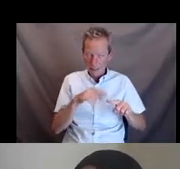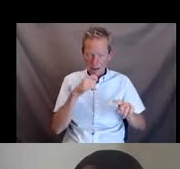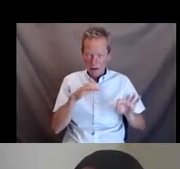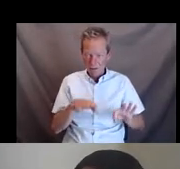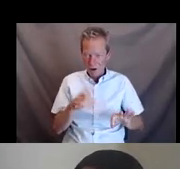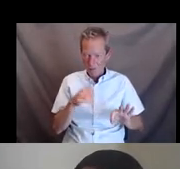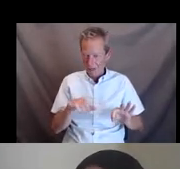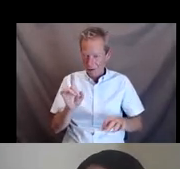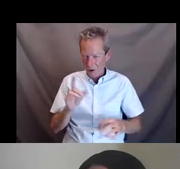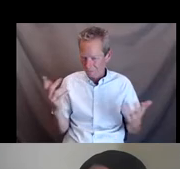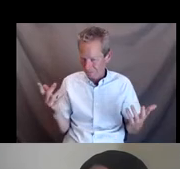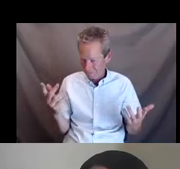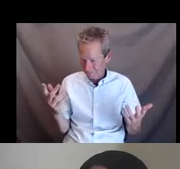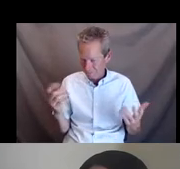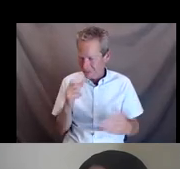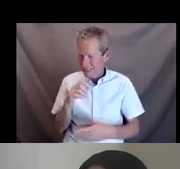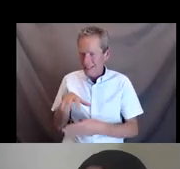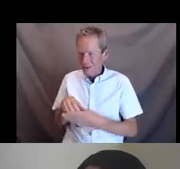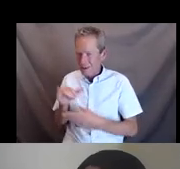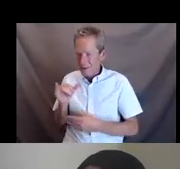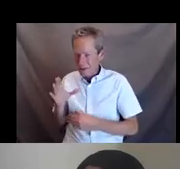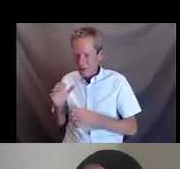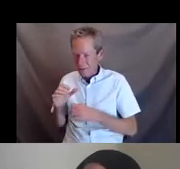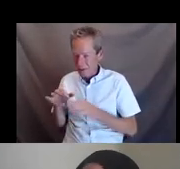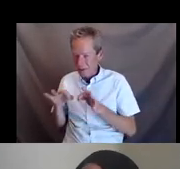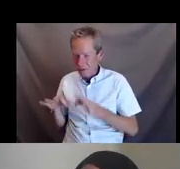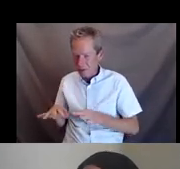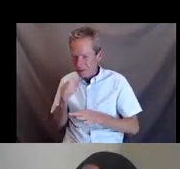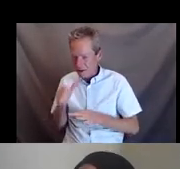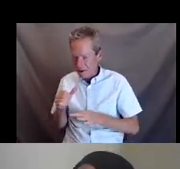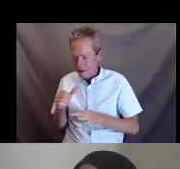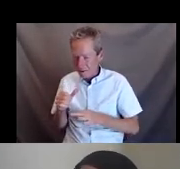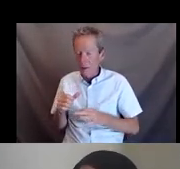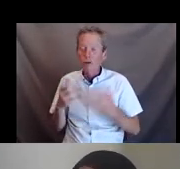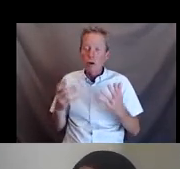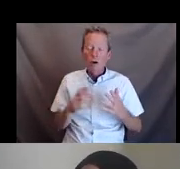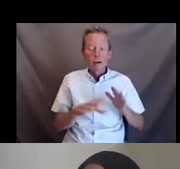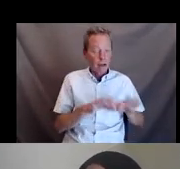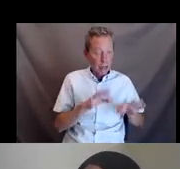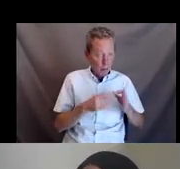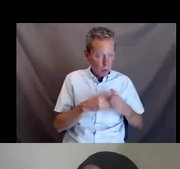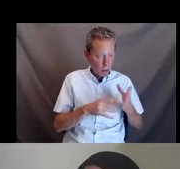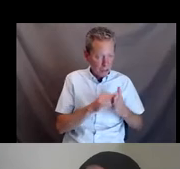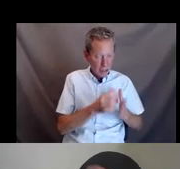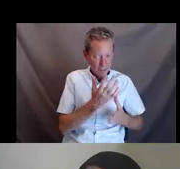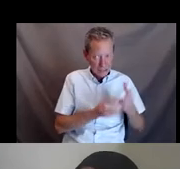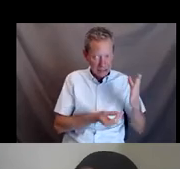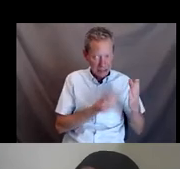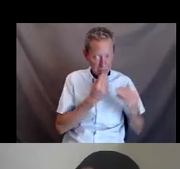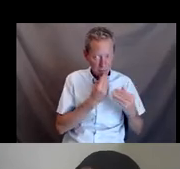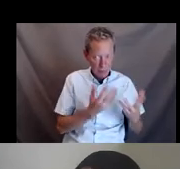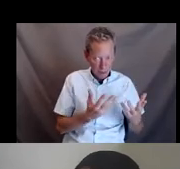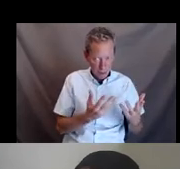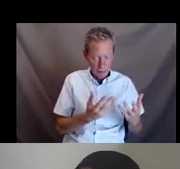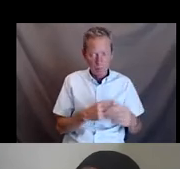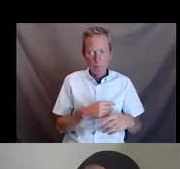in the job descriptions that we use and maintain today. So finding out what are those? What are those bodies of work that still need to